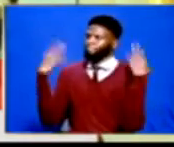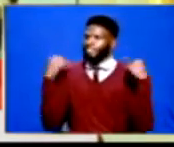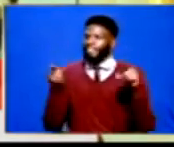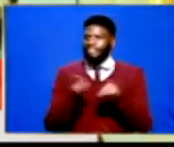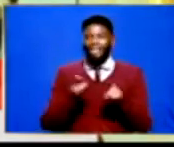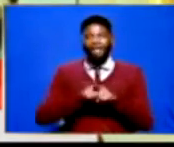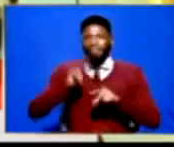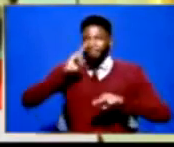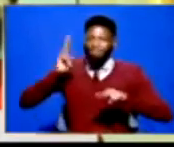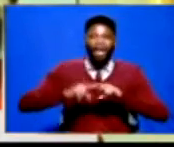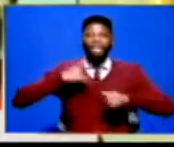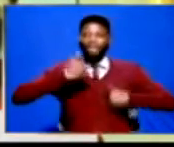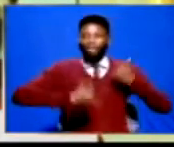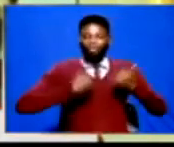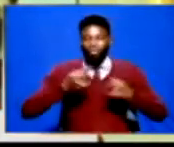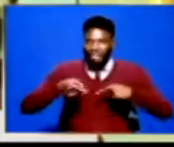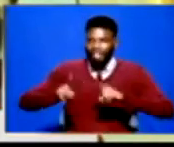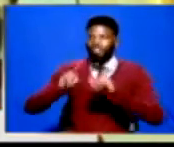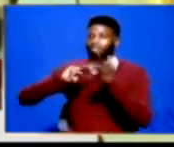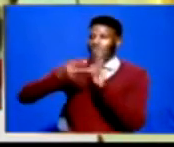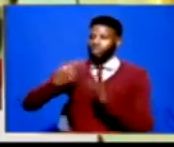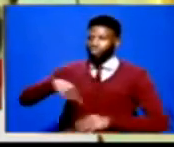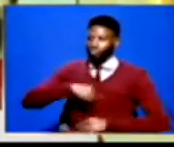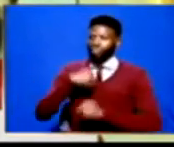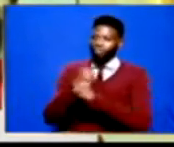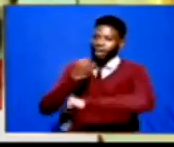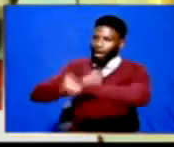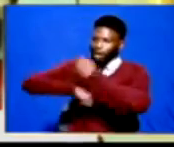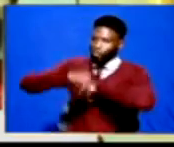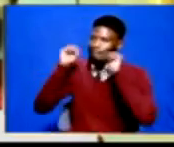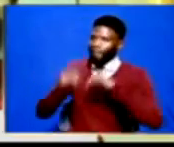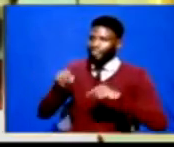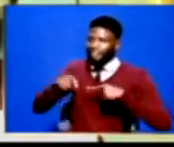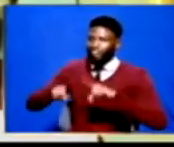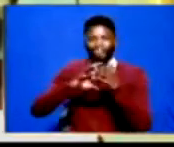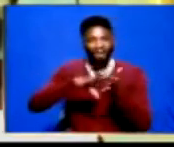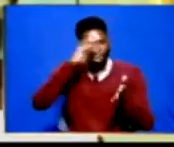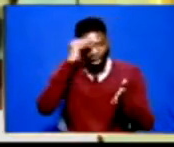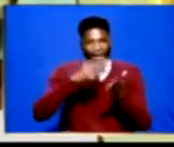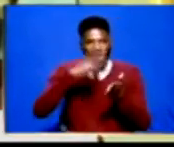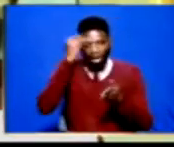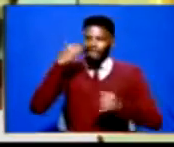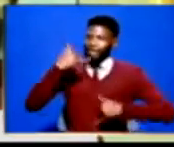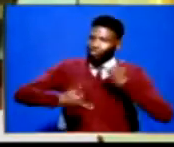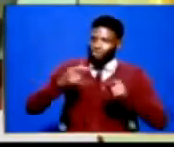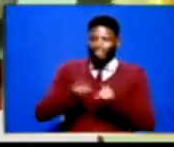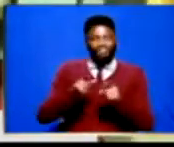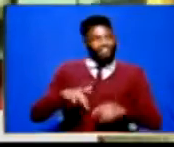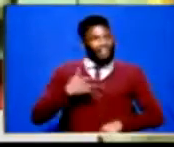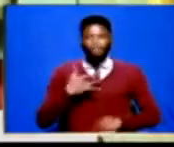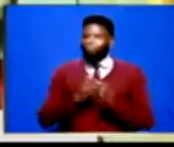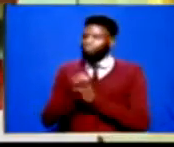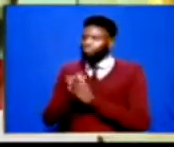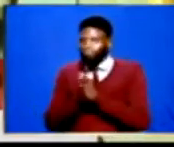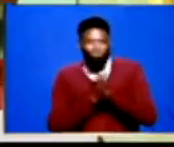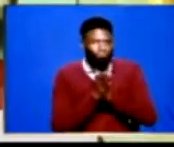to do like the projects we're doing here. So they will enjoy learning and they'll feel motivated to